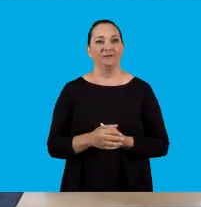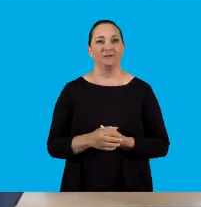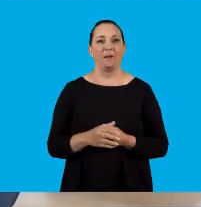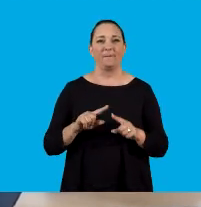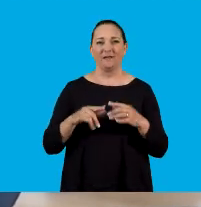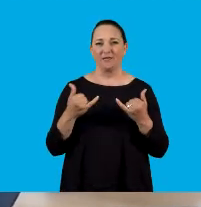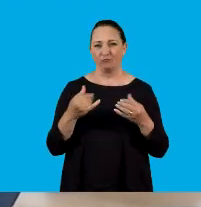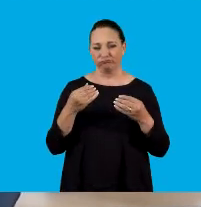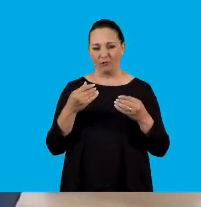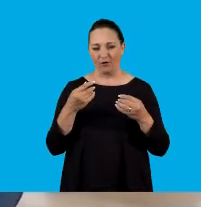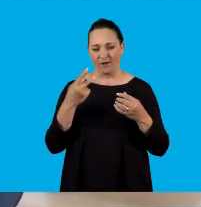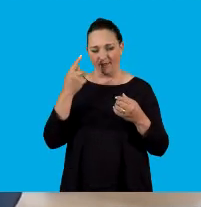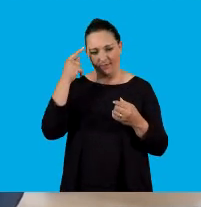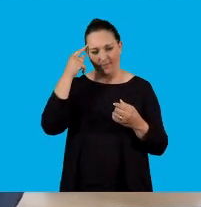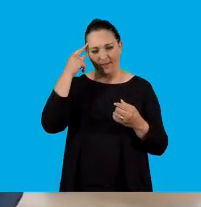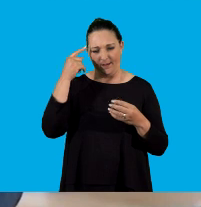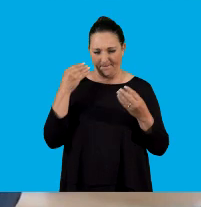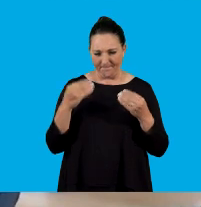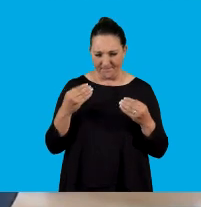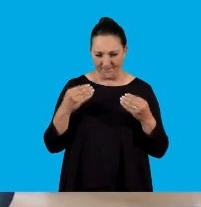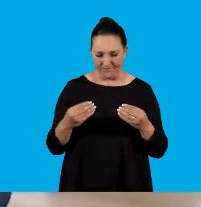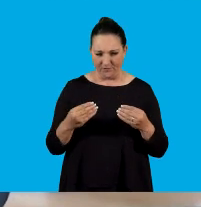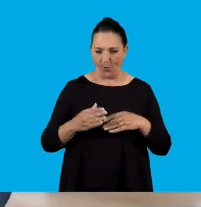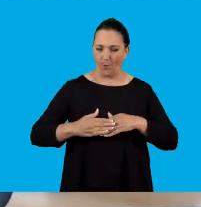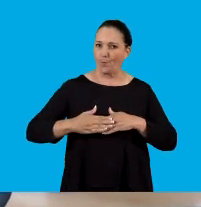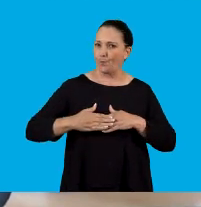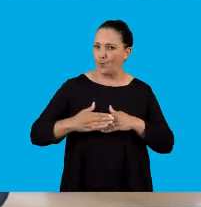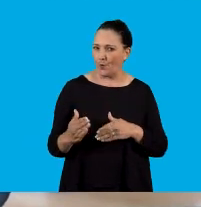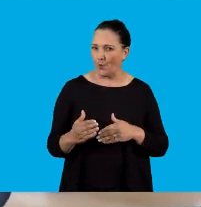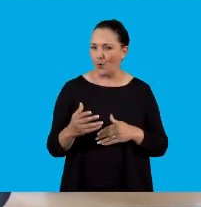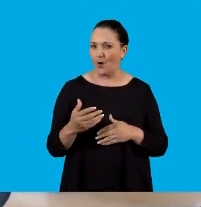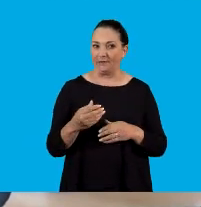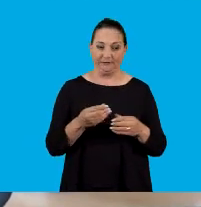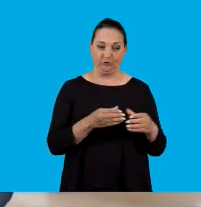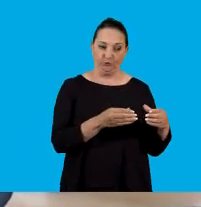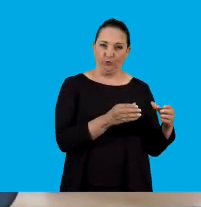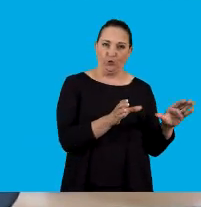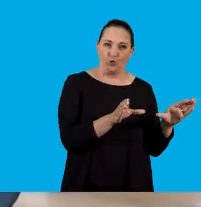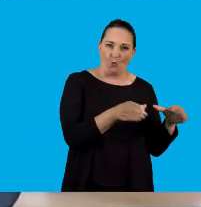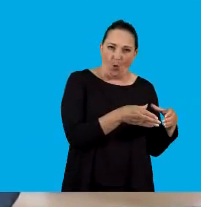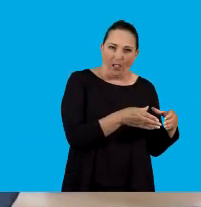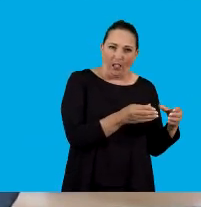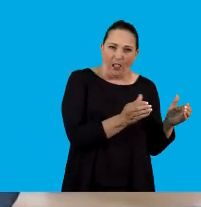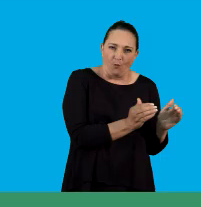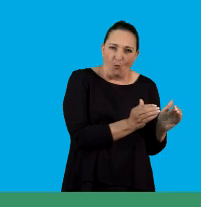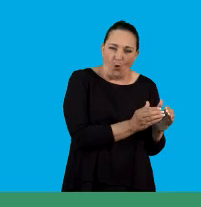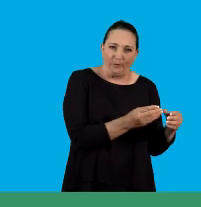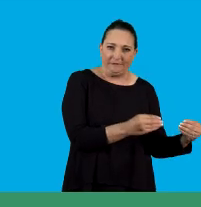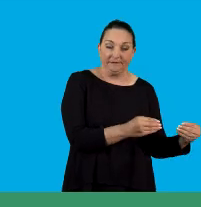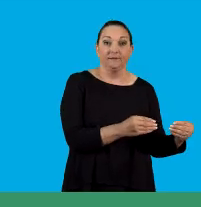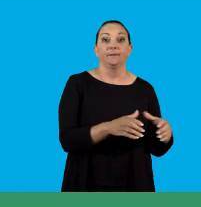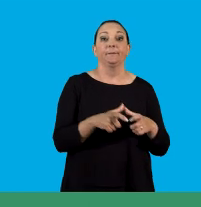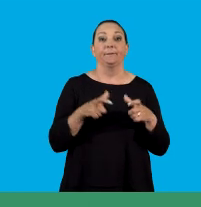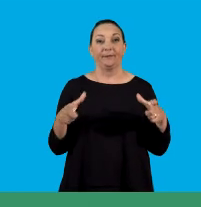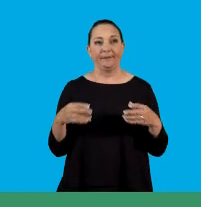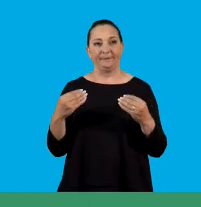talks about the business, especially a large business, having more than the small business? So that element becomes